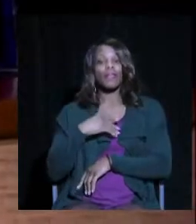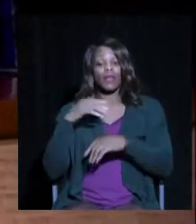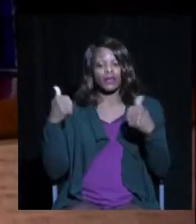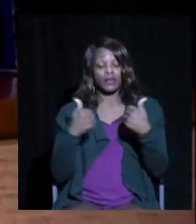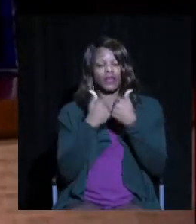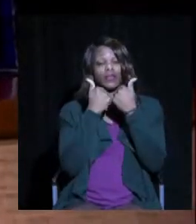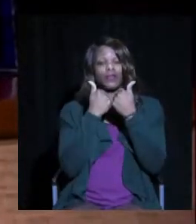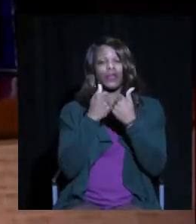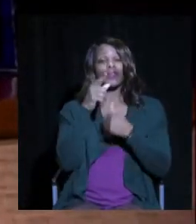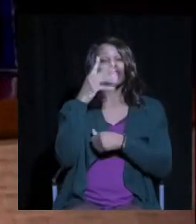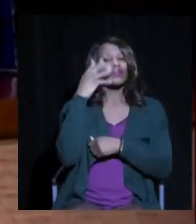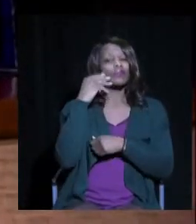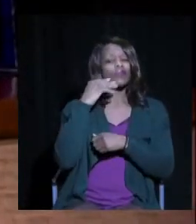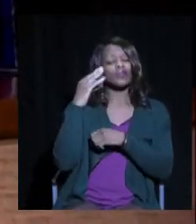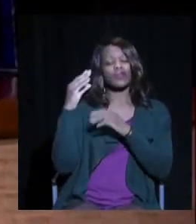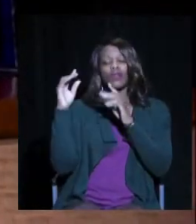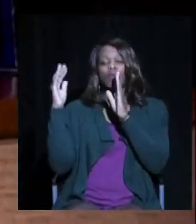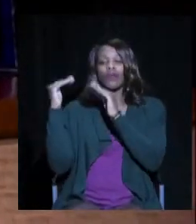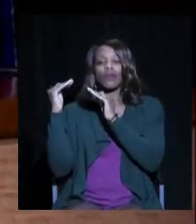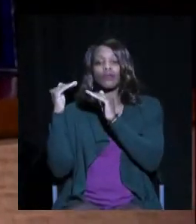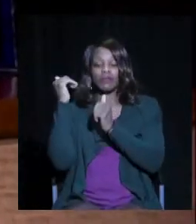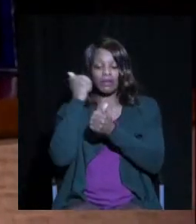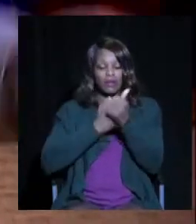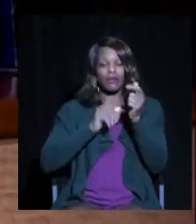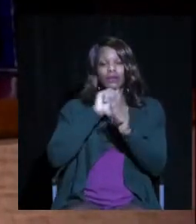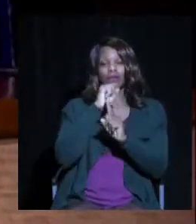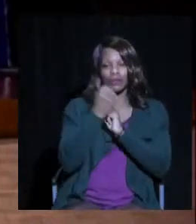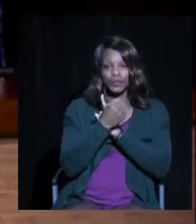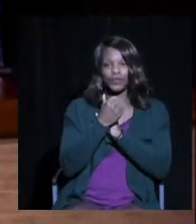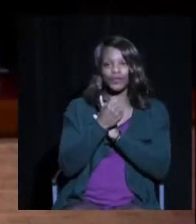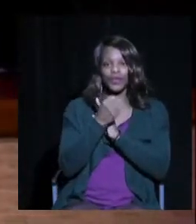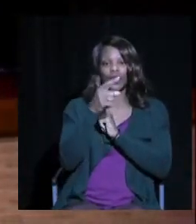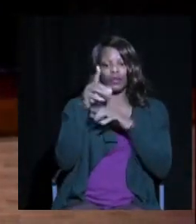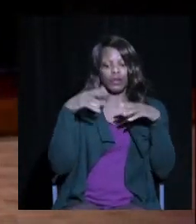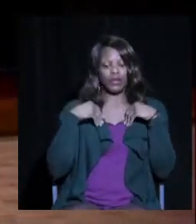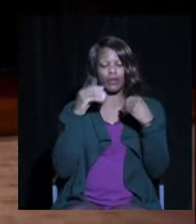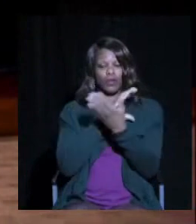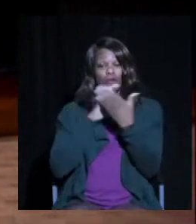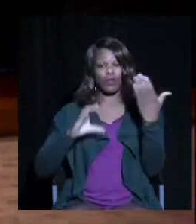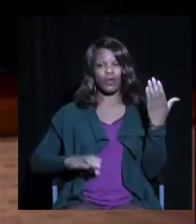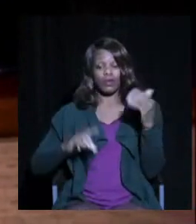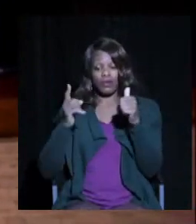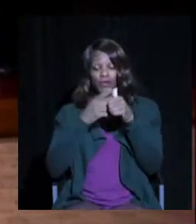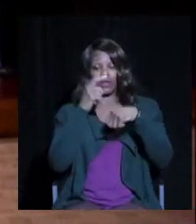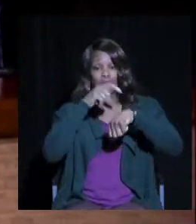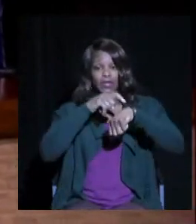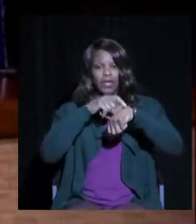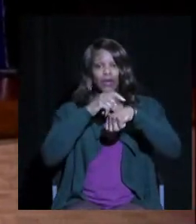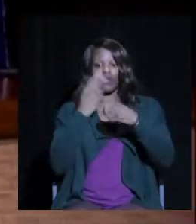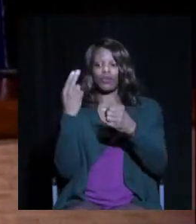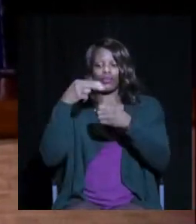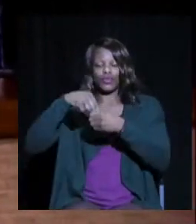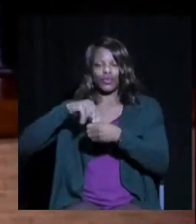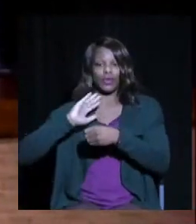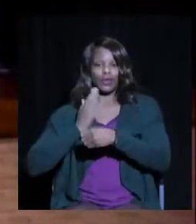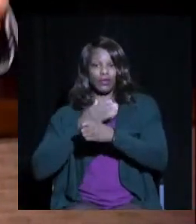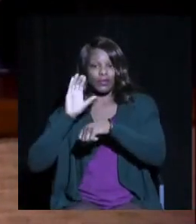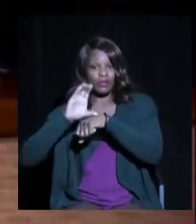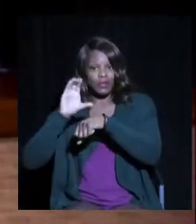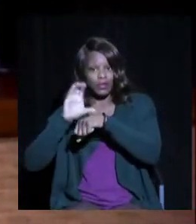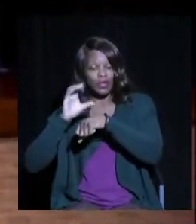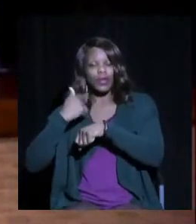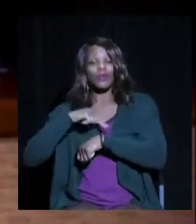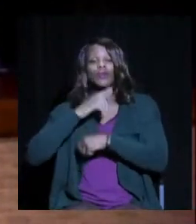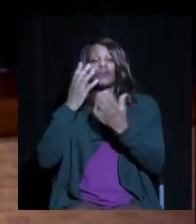you find hope in every situation. Listen, if you accepted Christ for the very first time or joined our church,